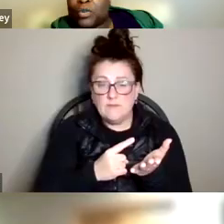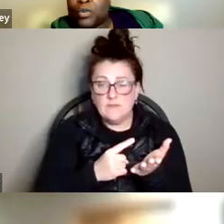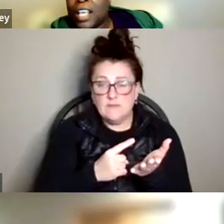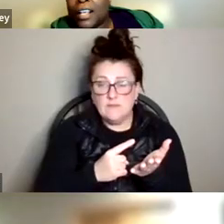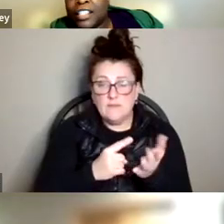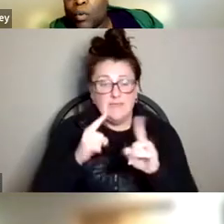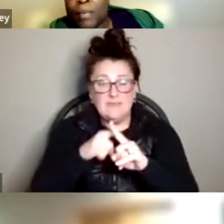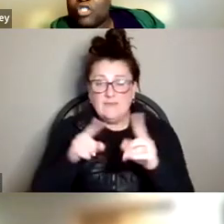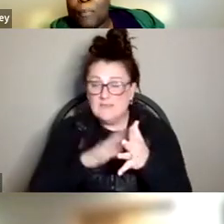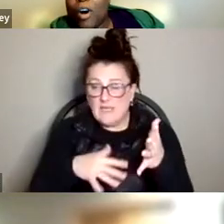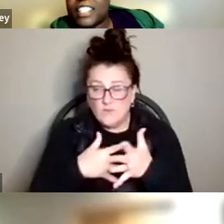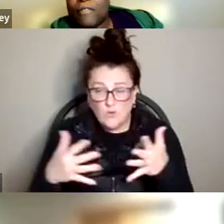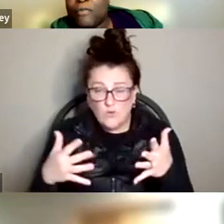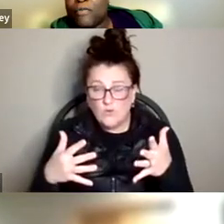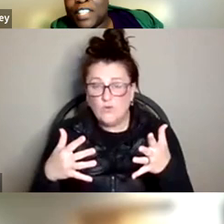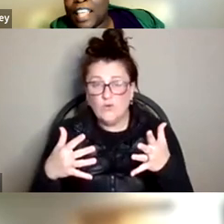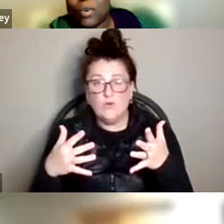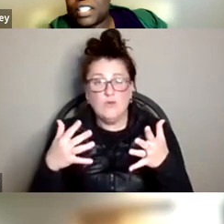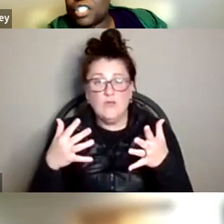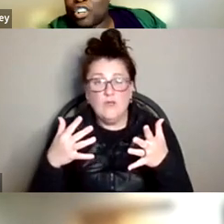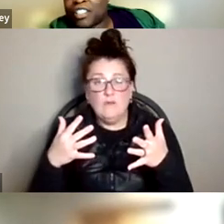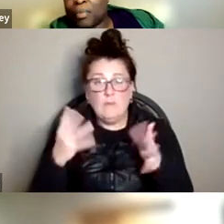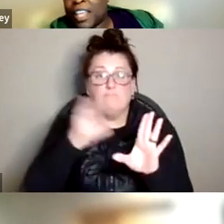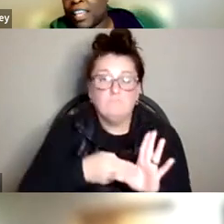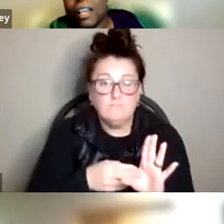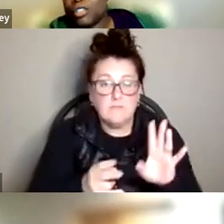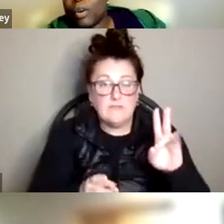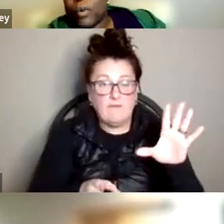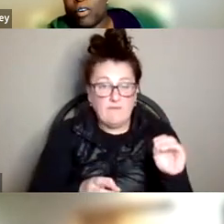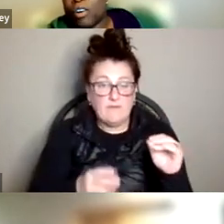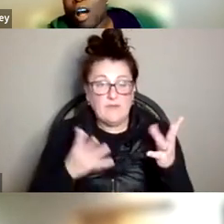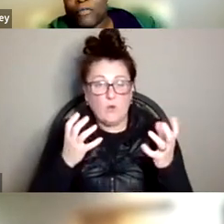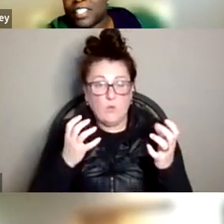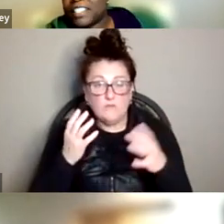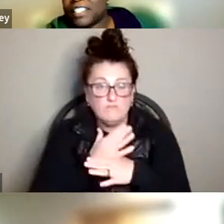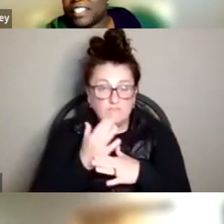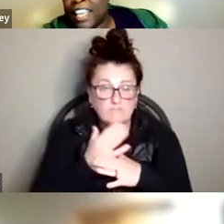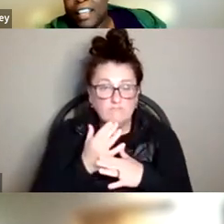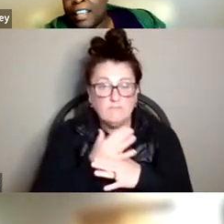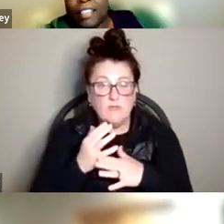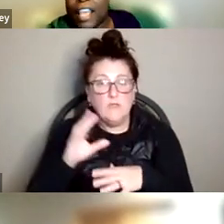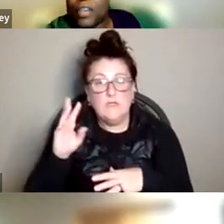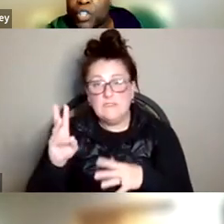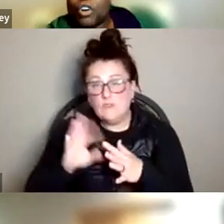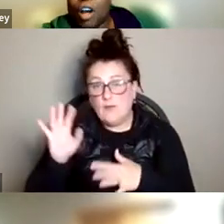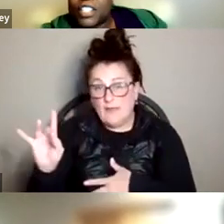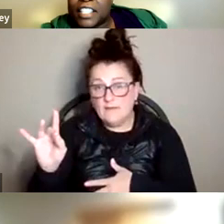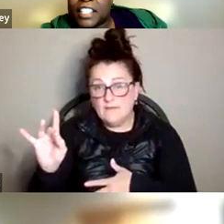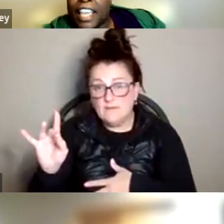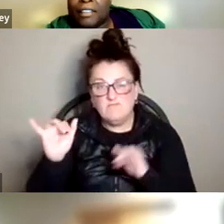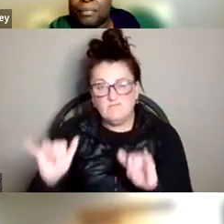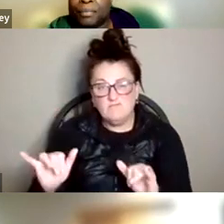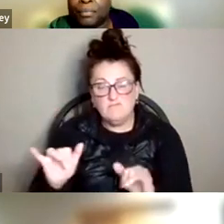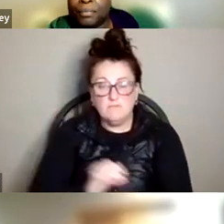different schedules. Someone might jump on at 7:50 that wants to share something. So right. If we're going to offer 6 to 8, then I think we should